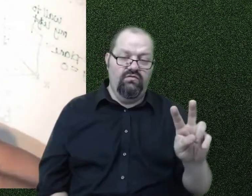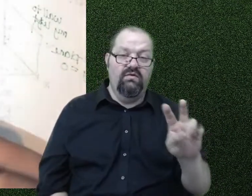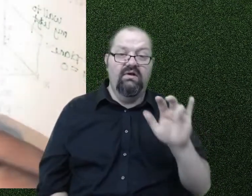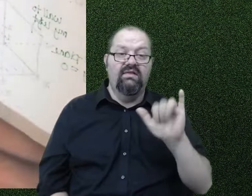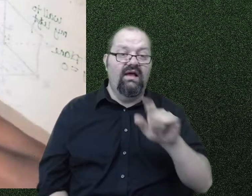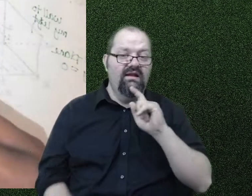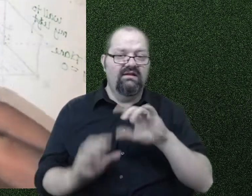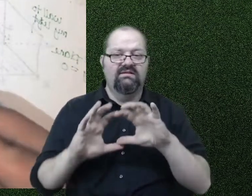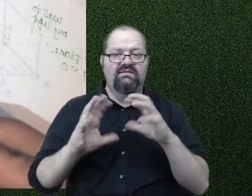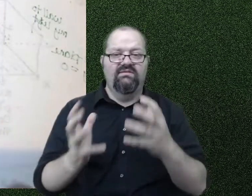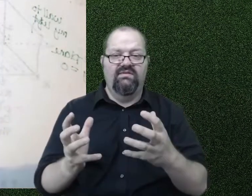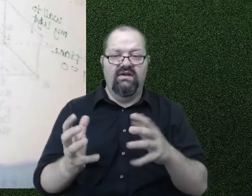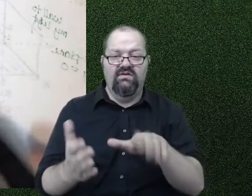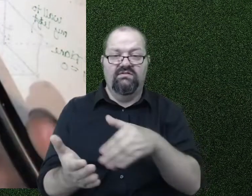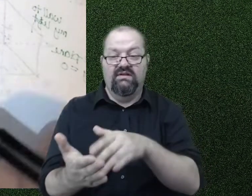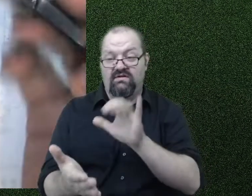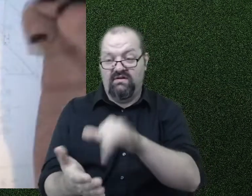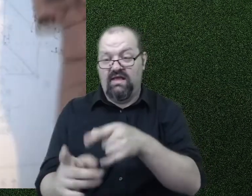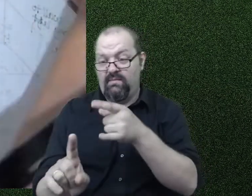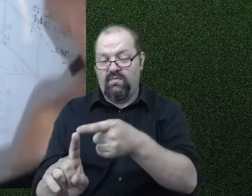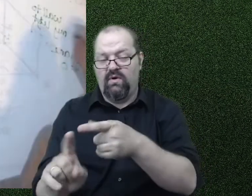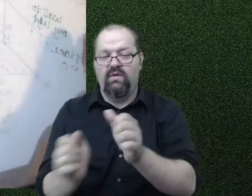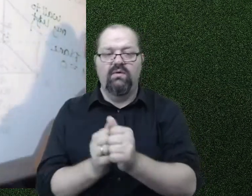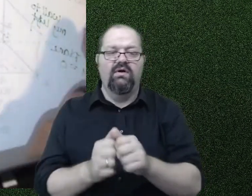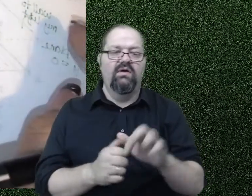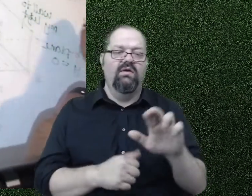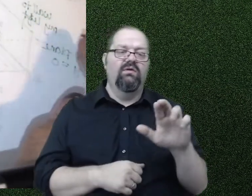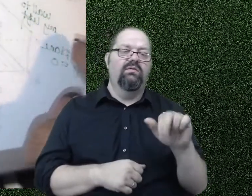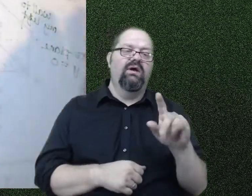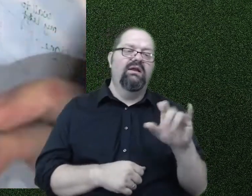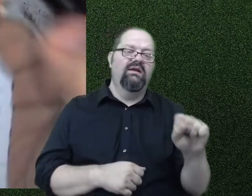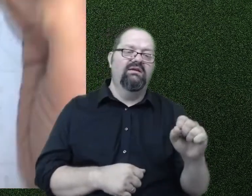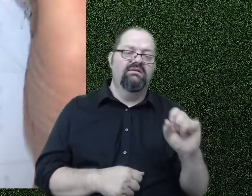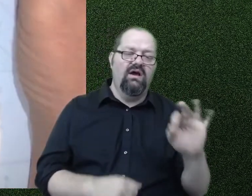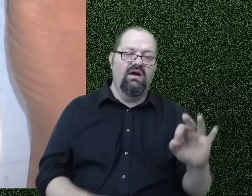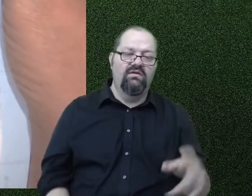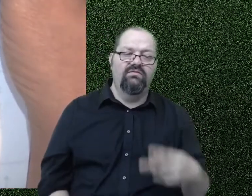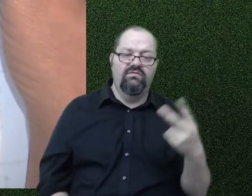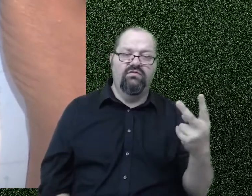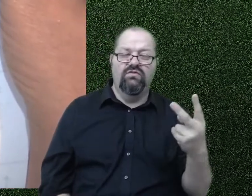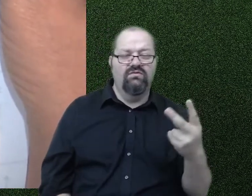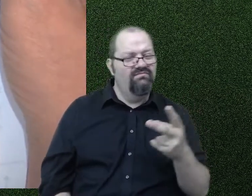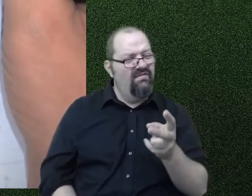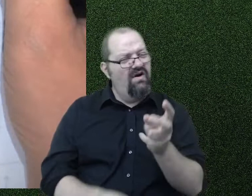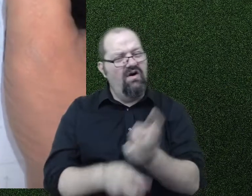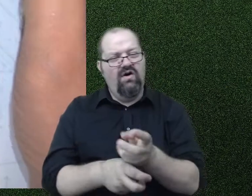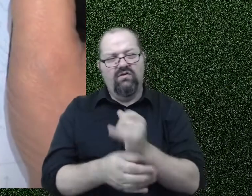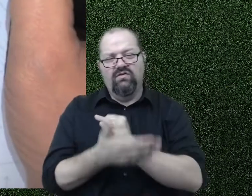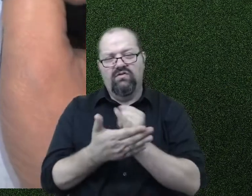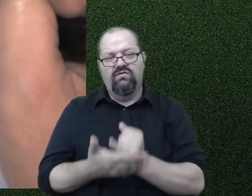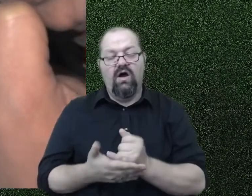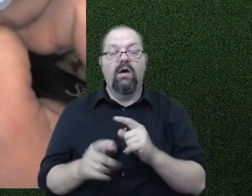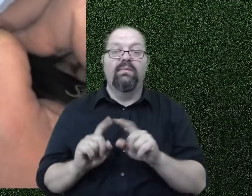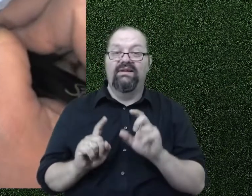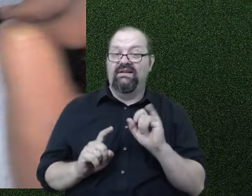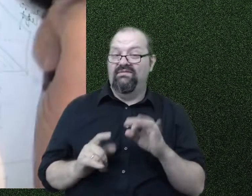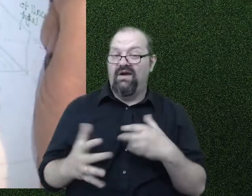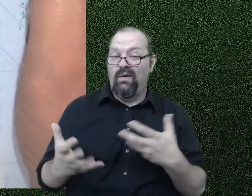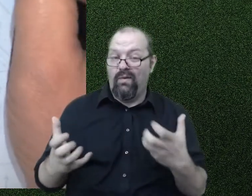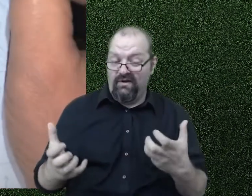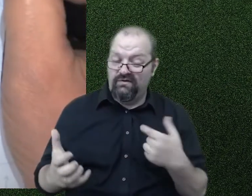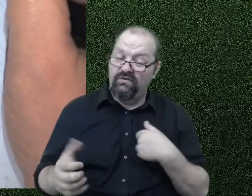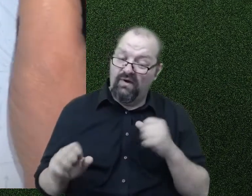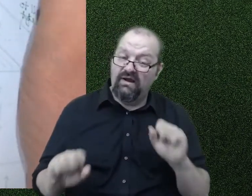sphere centered at this point with a radius of 2. It's a little bit hard to draw, but if I wanted to, I could.